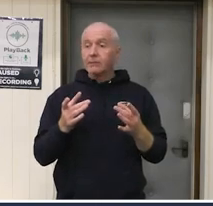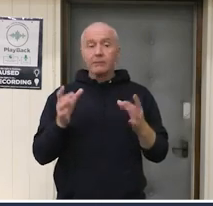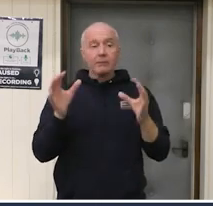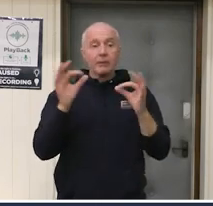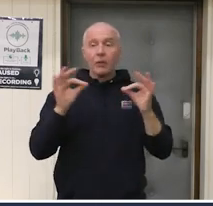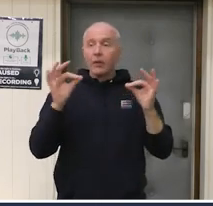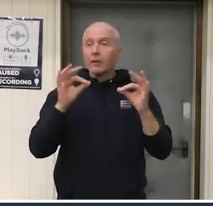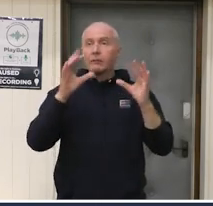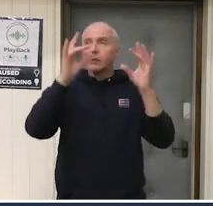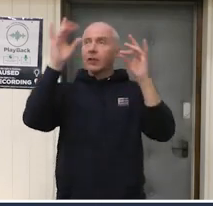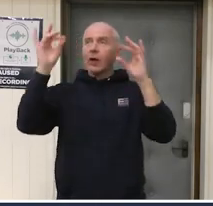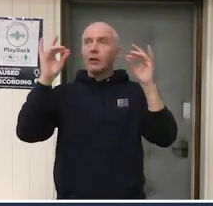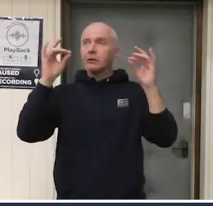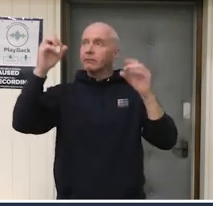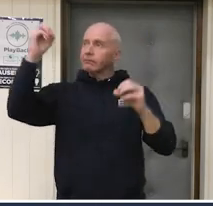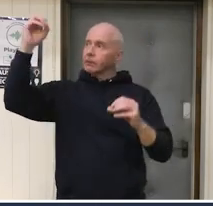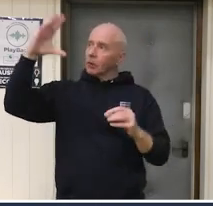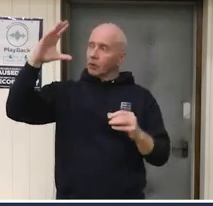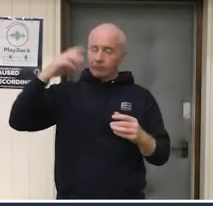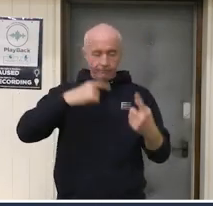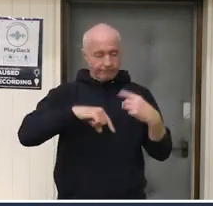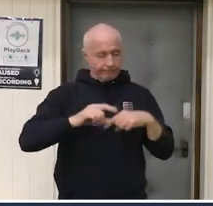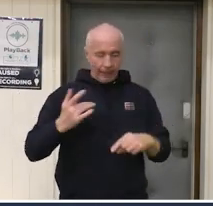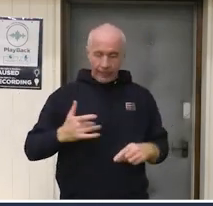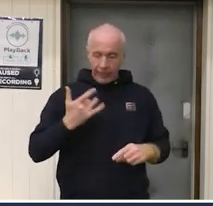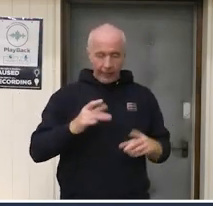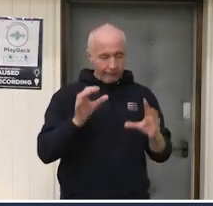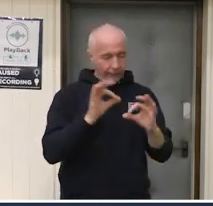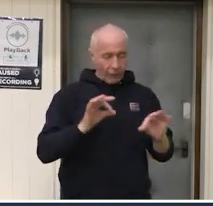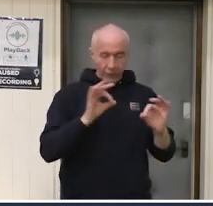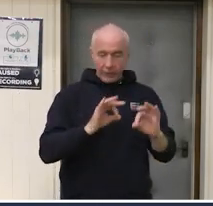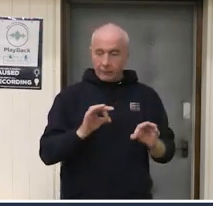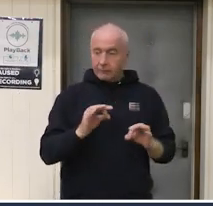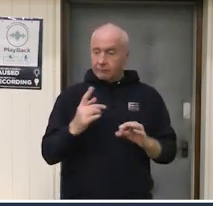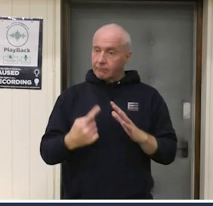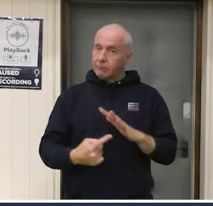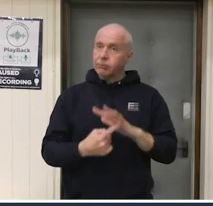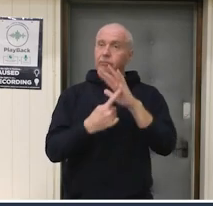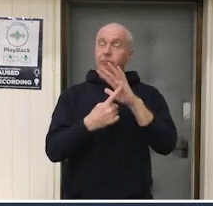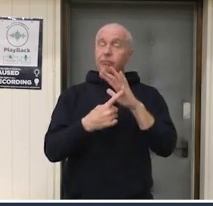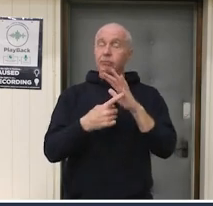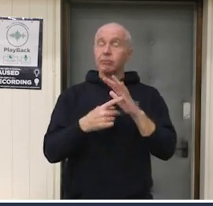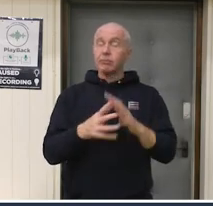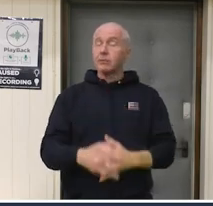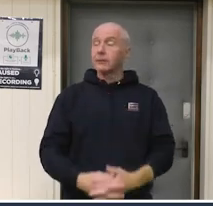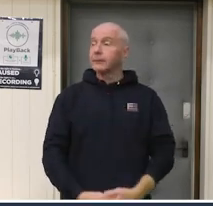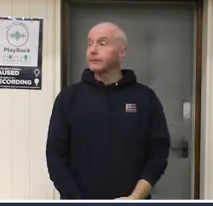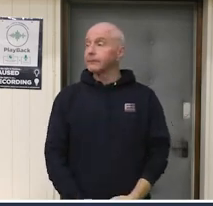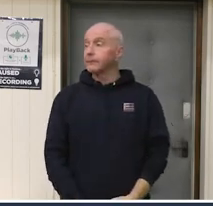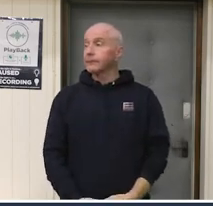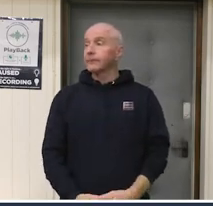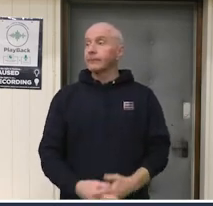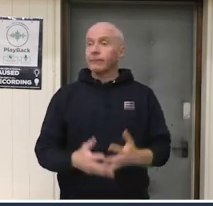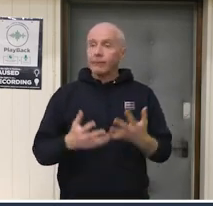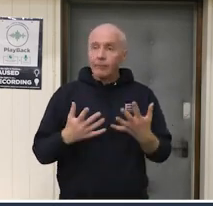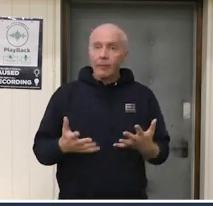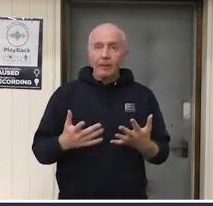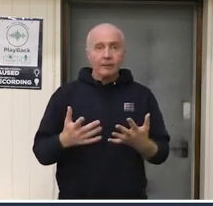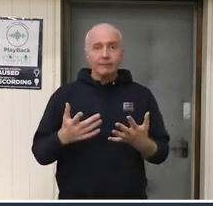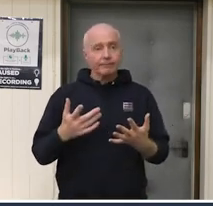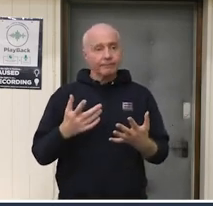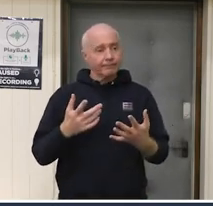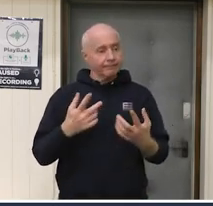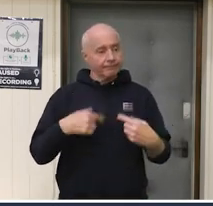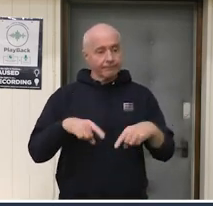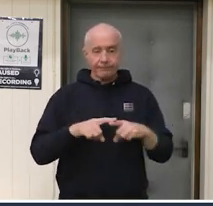us up, without it. So it's just so fundamental for life in the universe that how can we live without it? Well, we can't. And